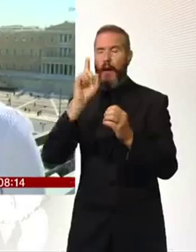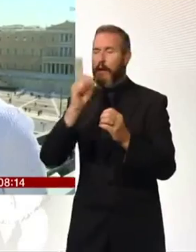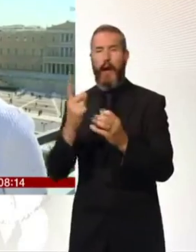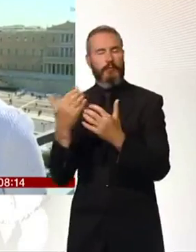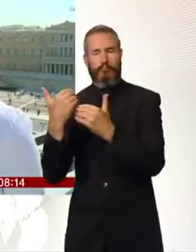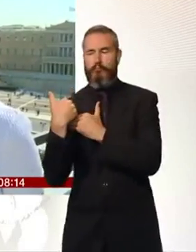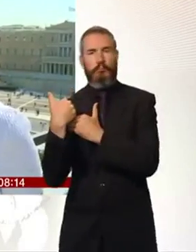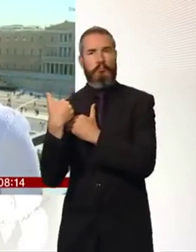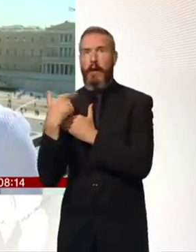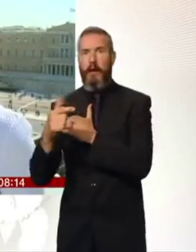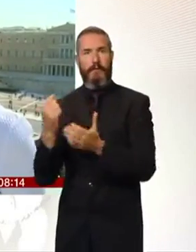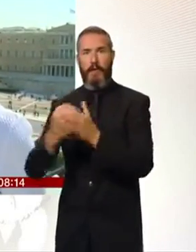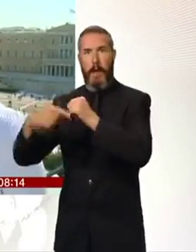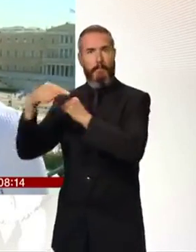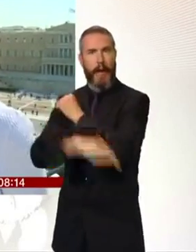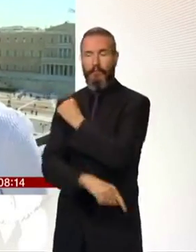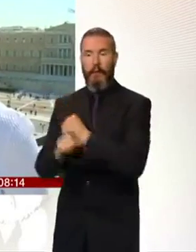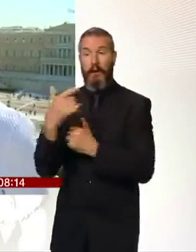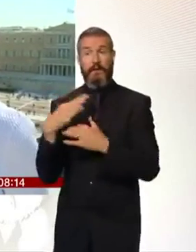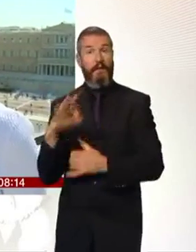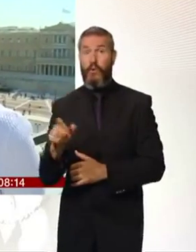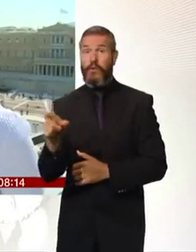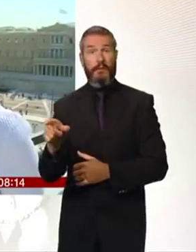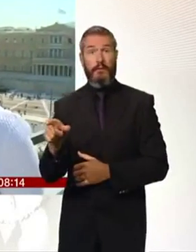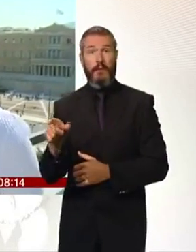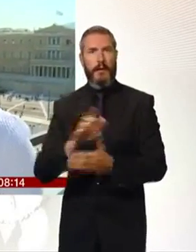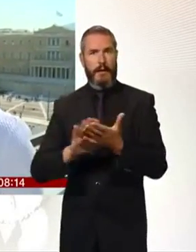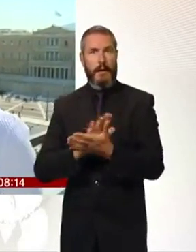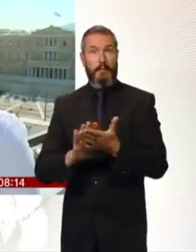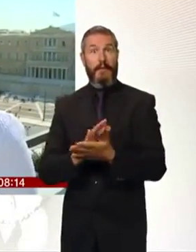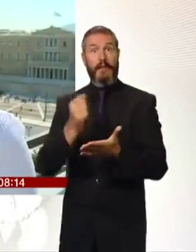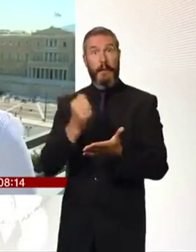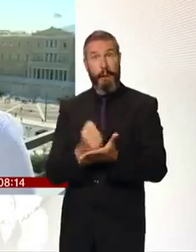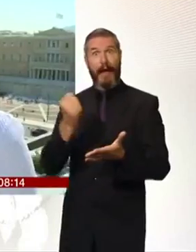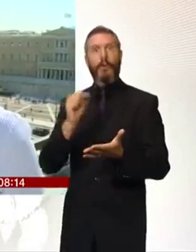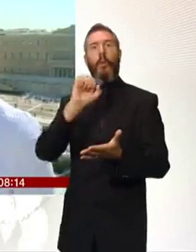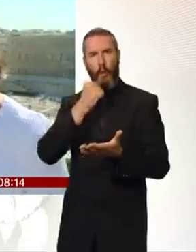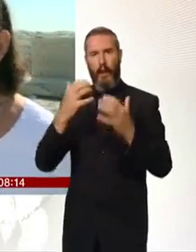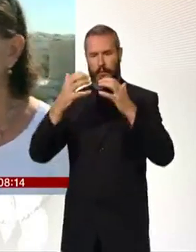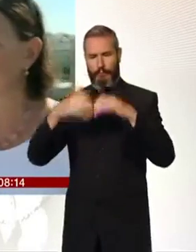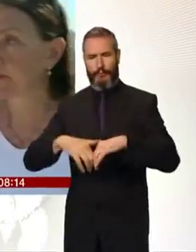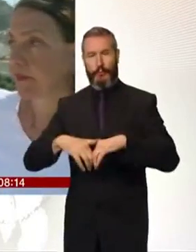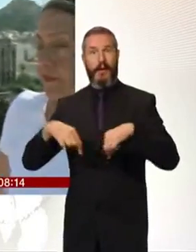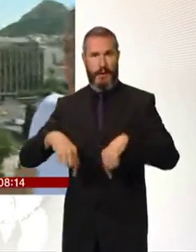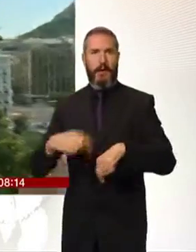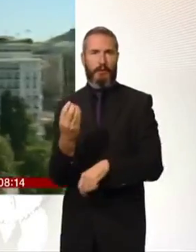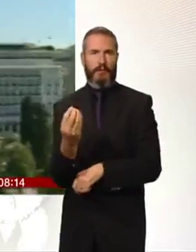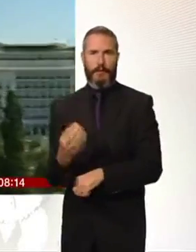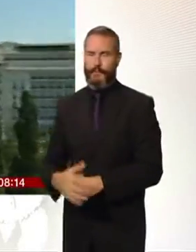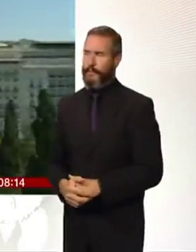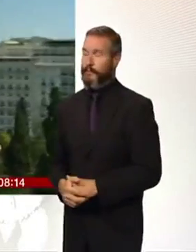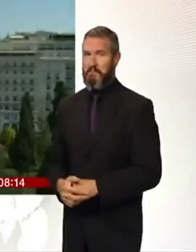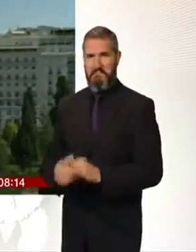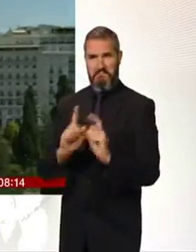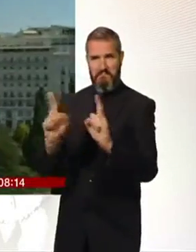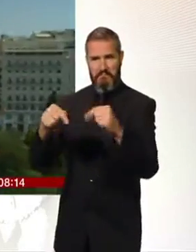collateral from a bankrupt sovereign, and that would mean the collapse of the banks. Yes. Miranda and Nikos, thank you both very much. As